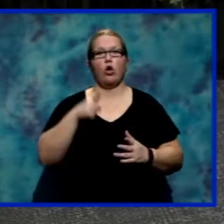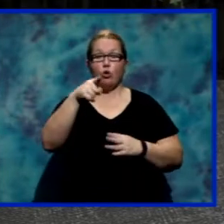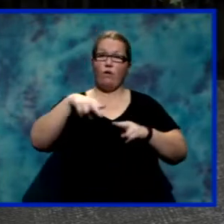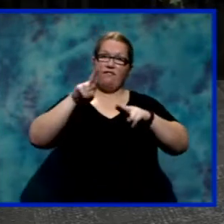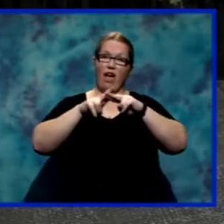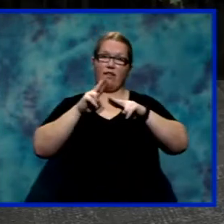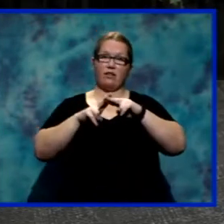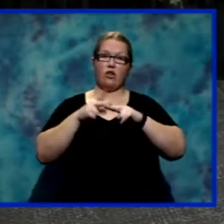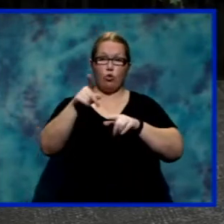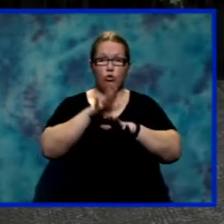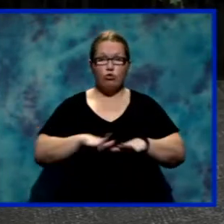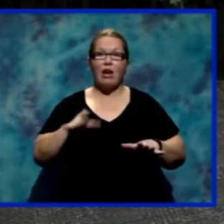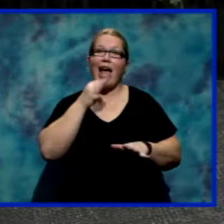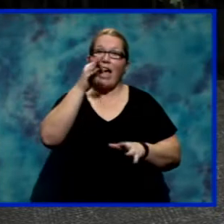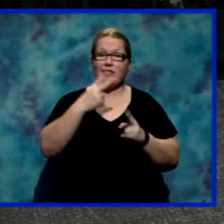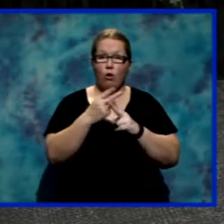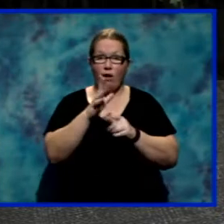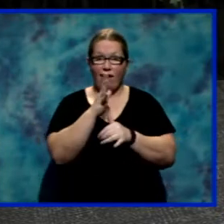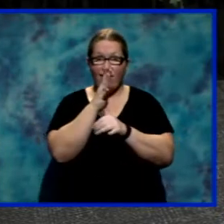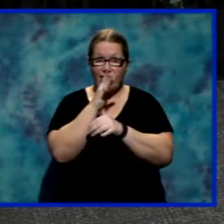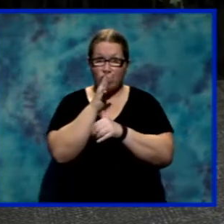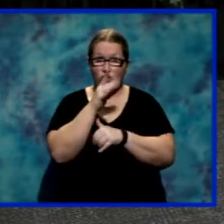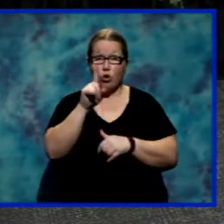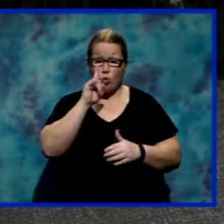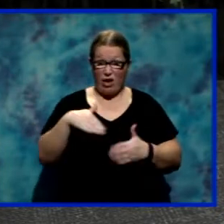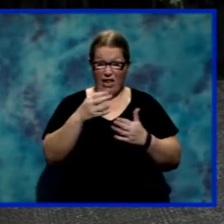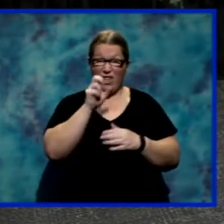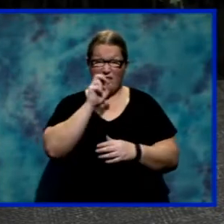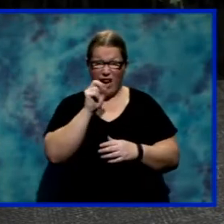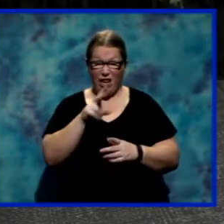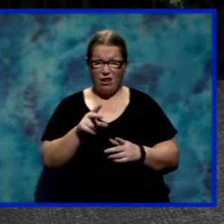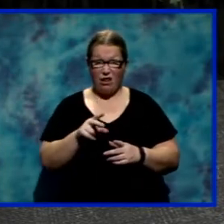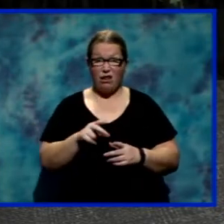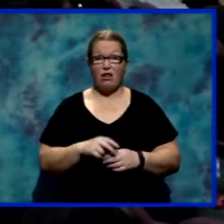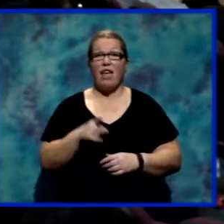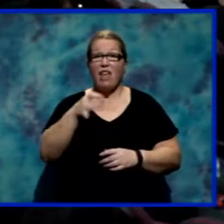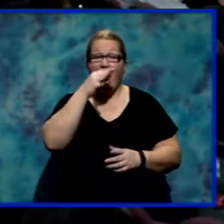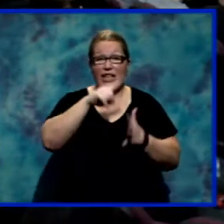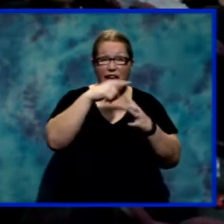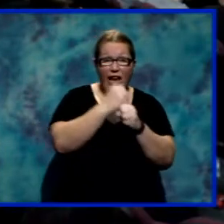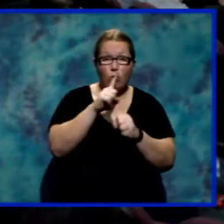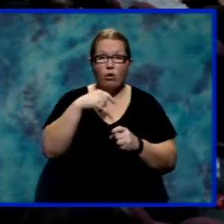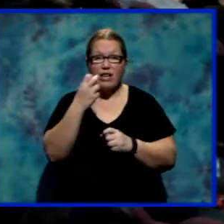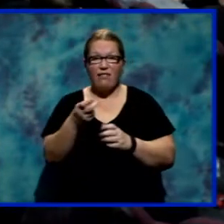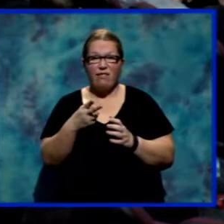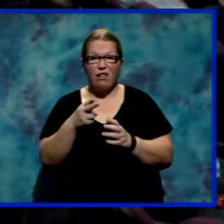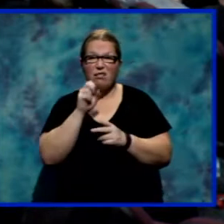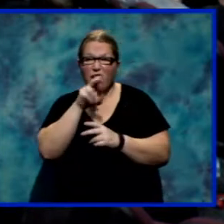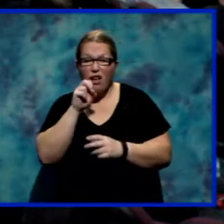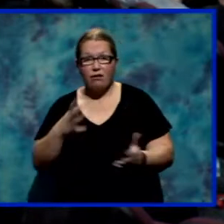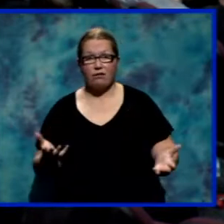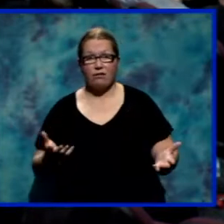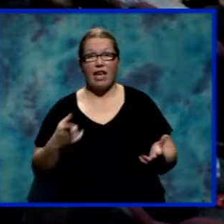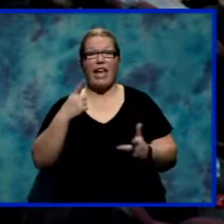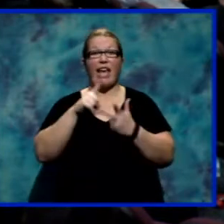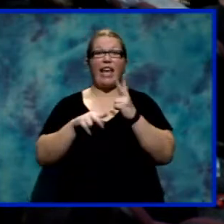fathers, if your children ask for a fish, do you give them a snake instead? Or if they ask for an egg, do you give them a scorpion? Of course not. So if